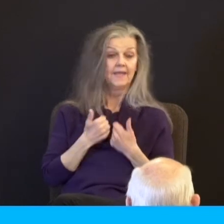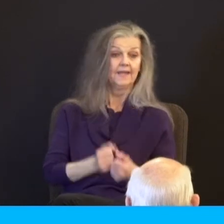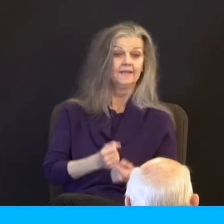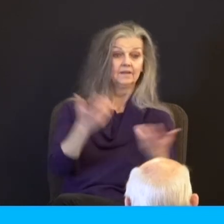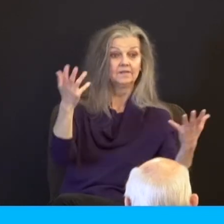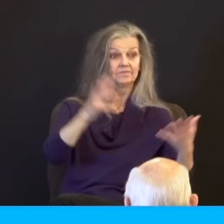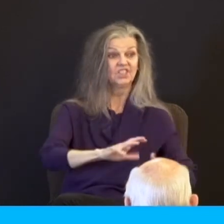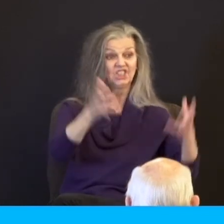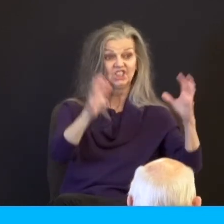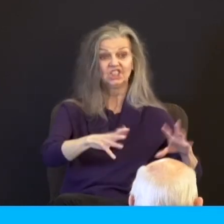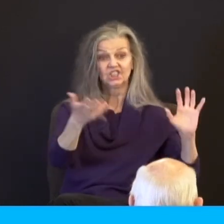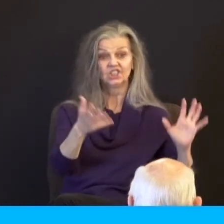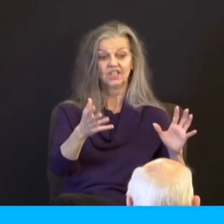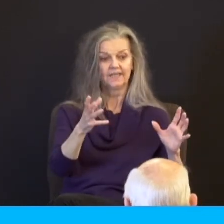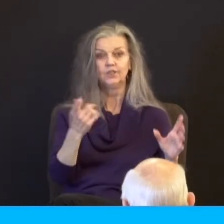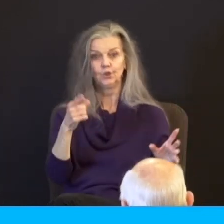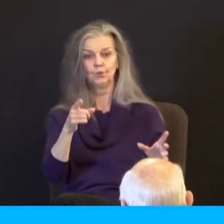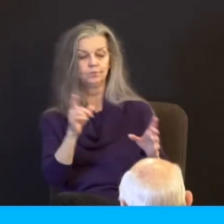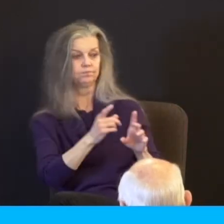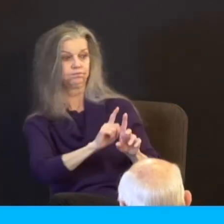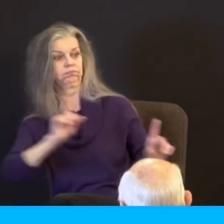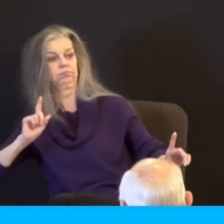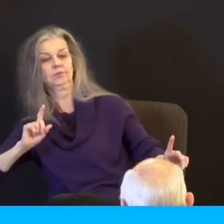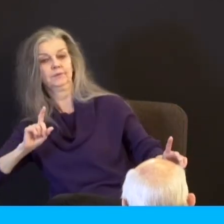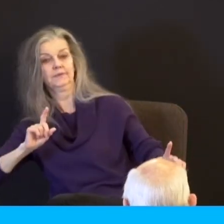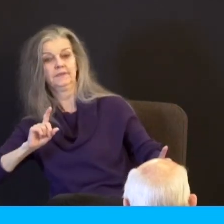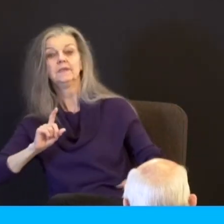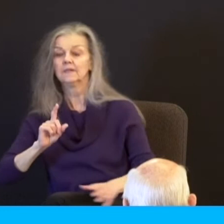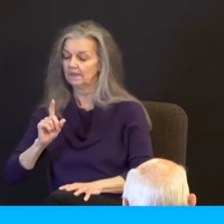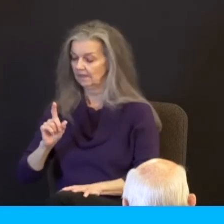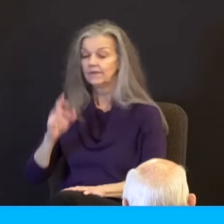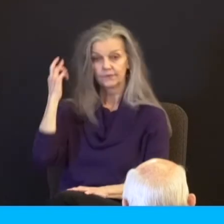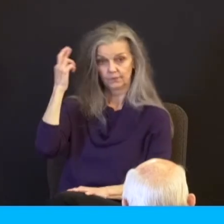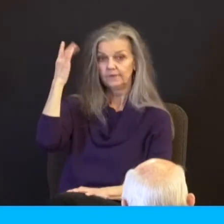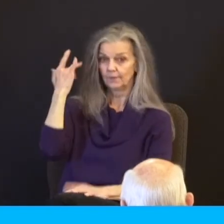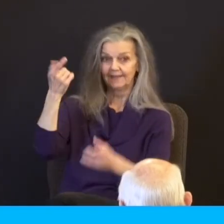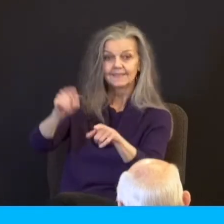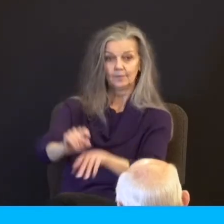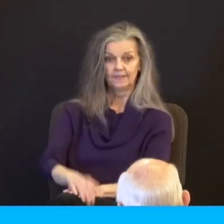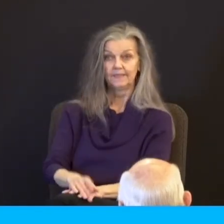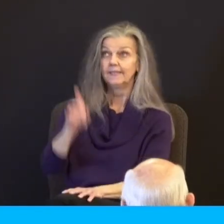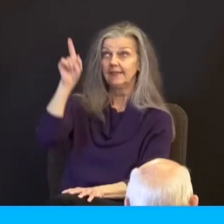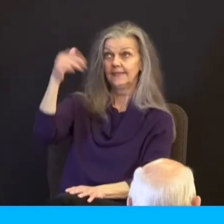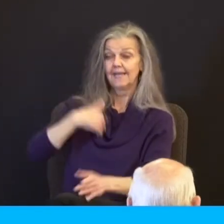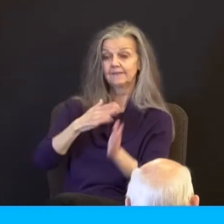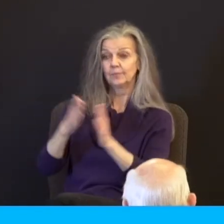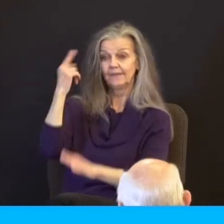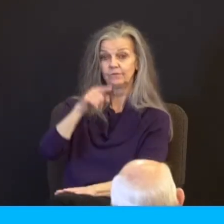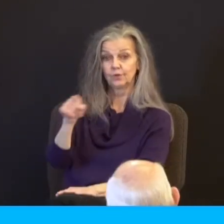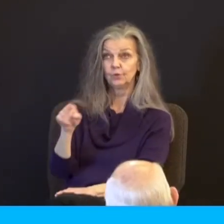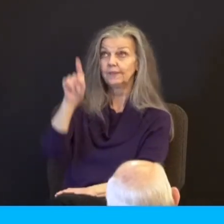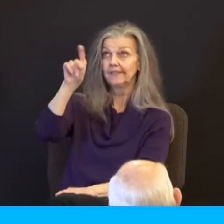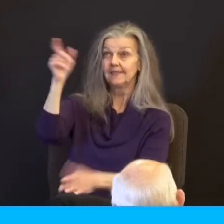now they're burnt, you have no more interaction with it, be it group or events, there's a reason why. He has a plan for you. He is